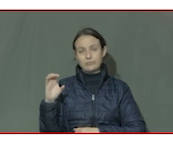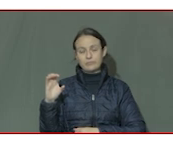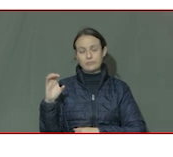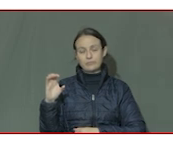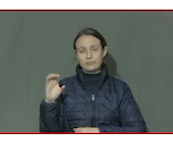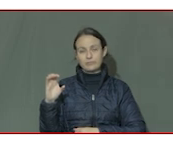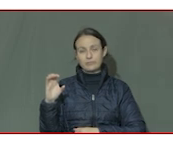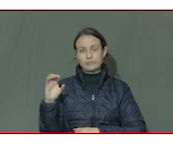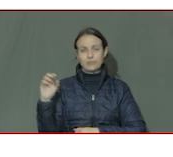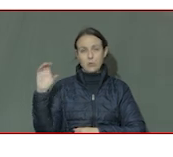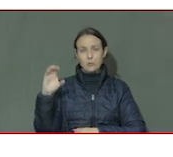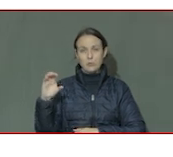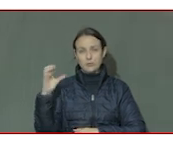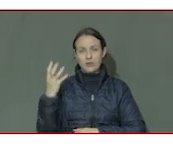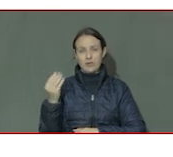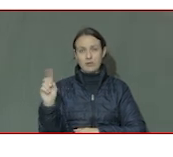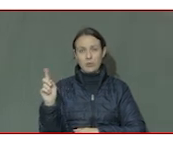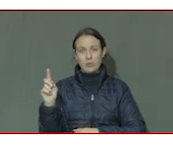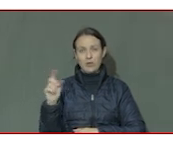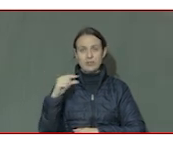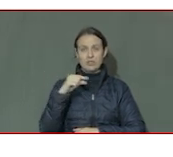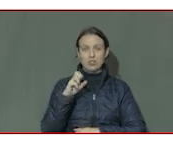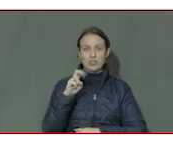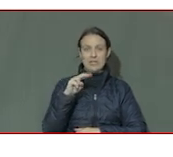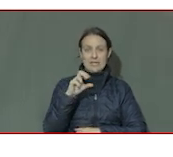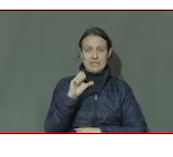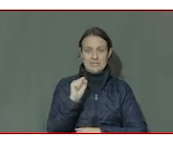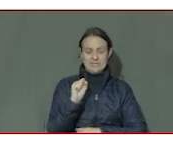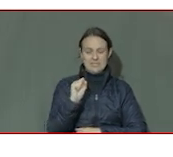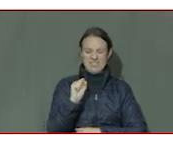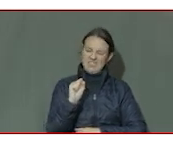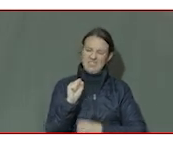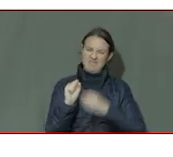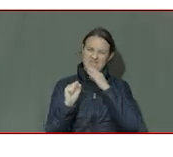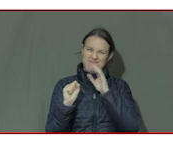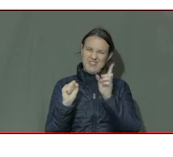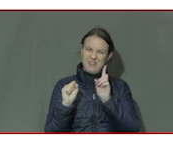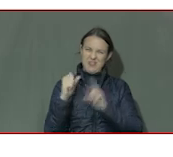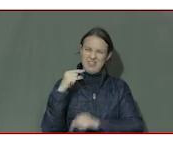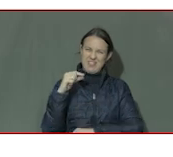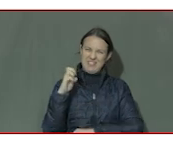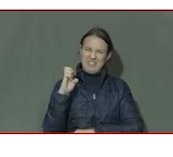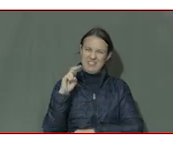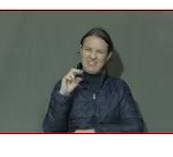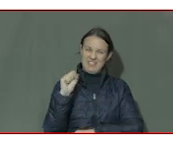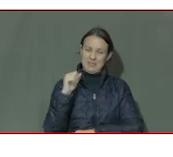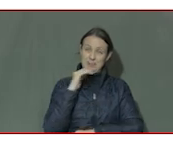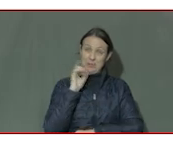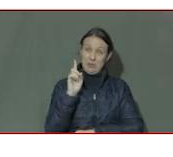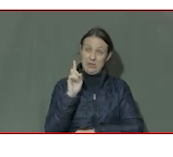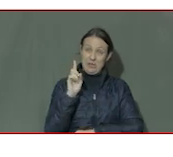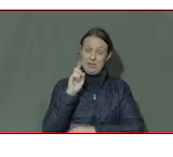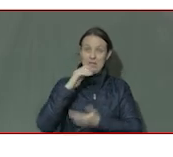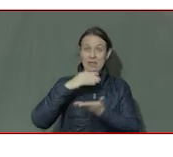On the chromosomes, we have genes. What is a gene? A gene is a segment or a